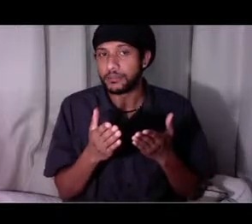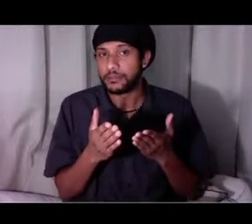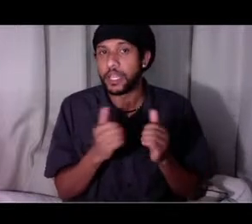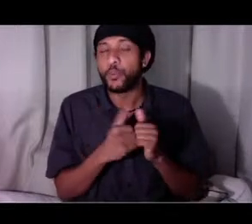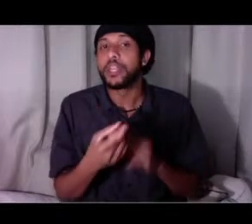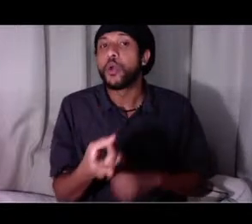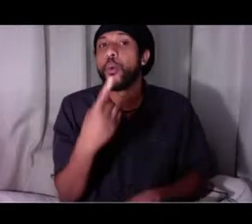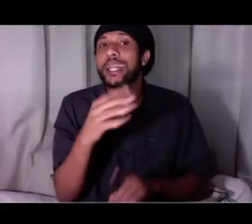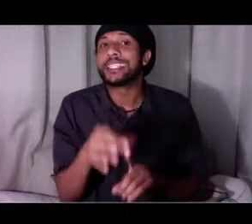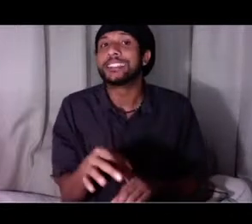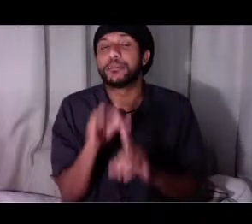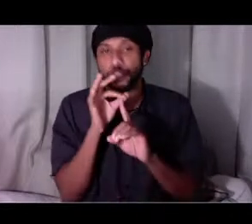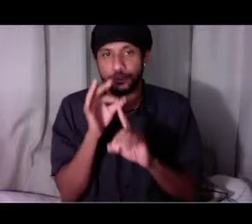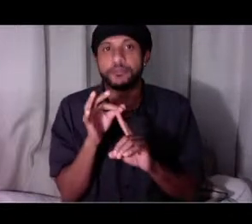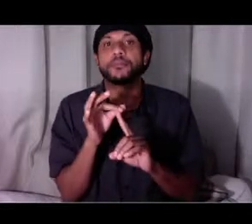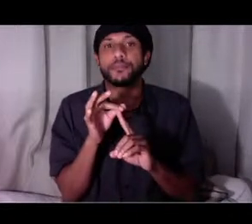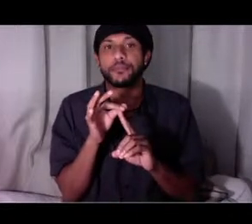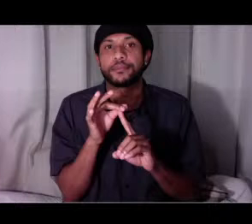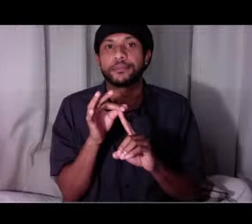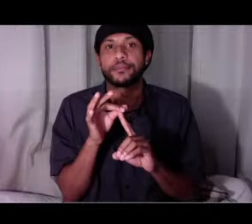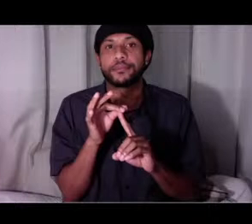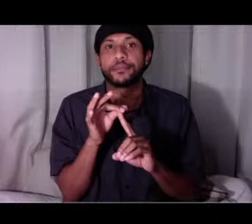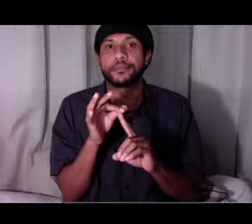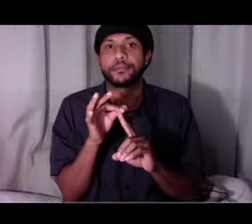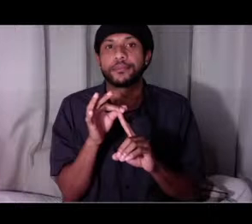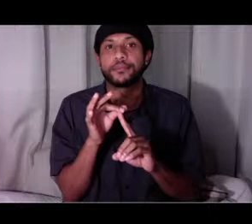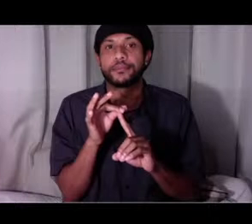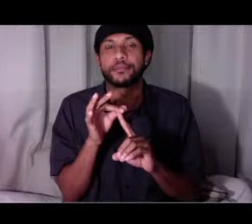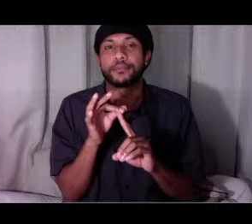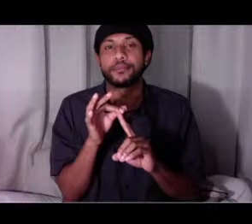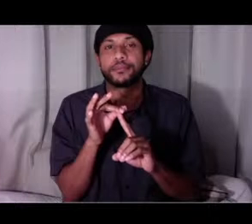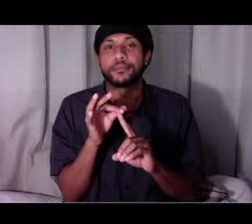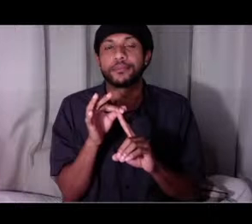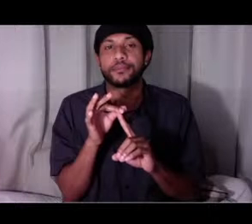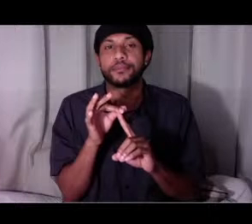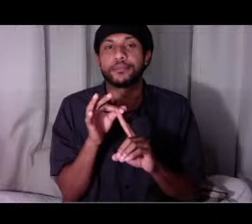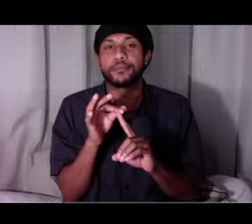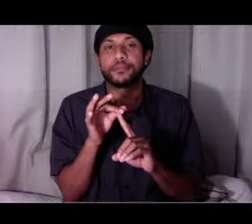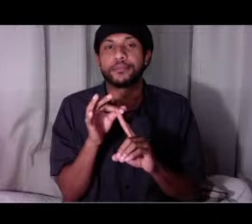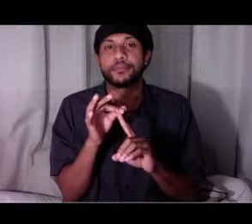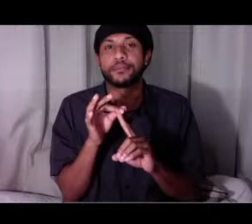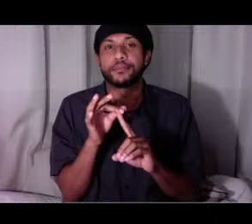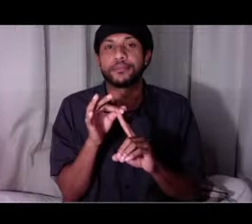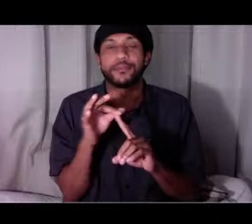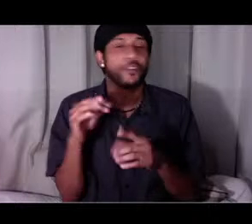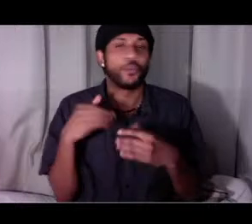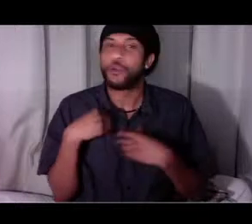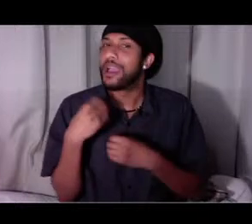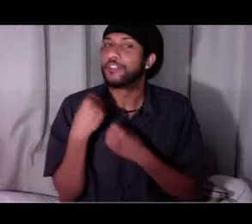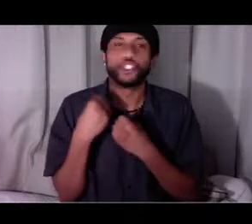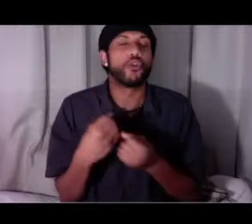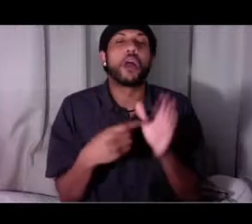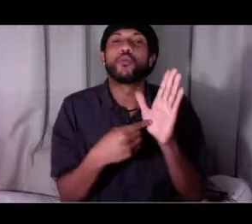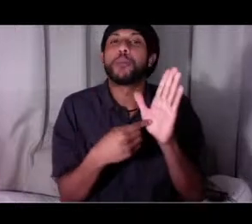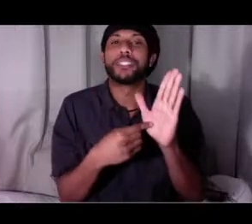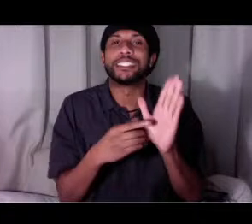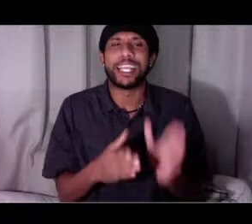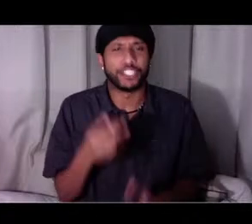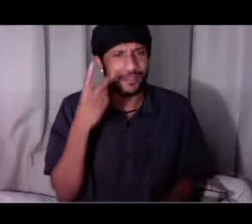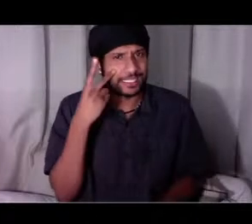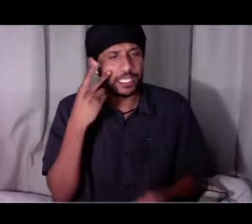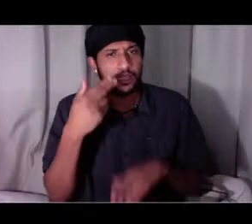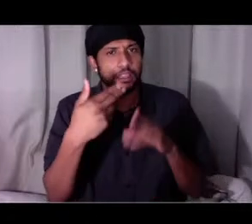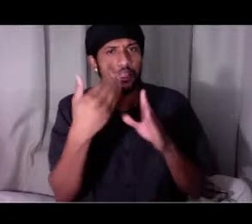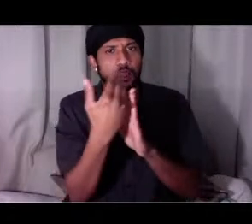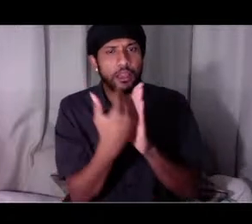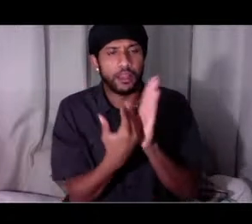one exception um we have uh right now we don't necessarily have strong representation as I see on the list of